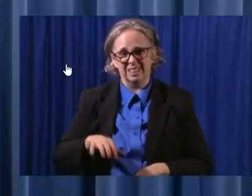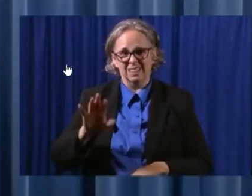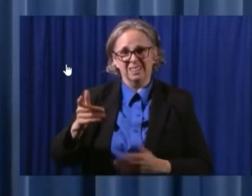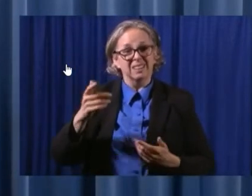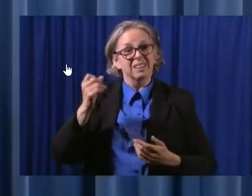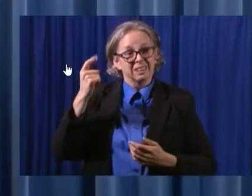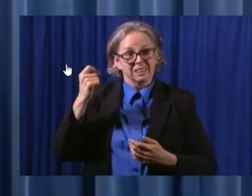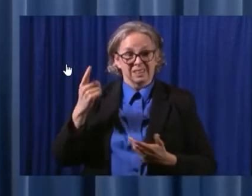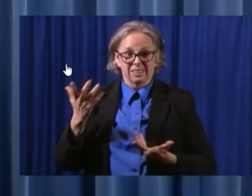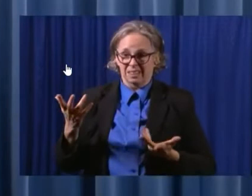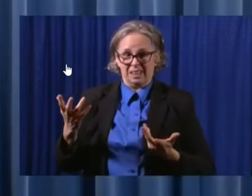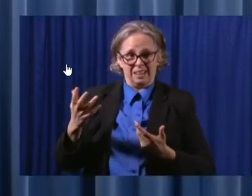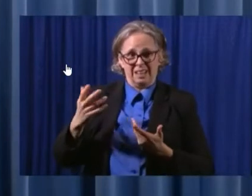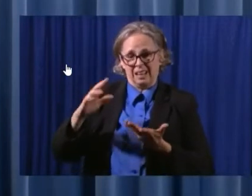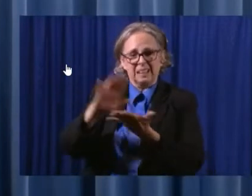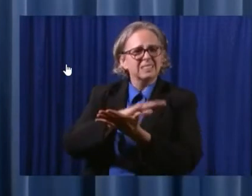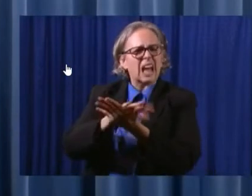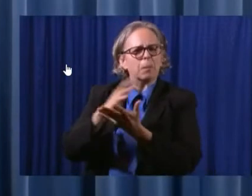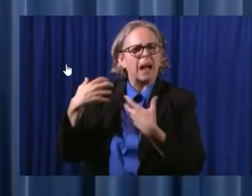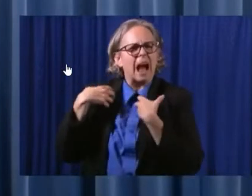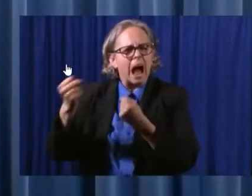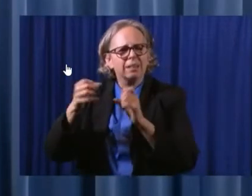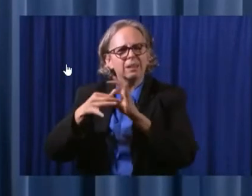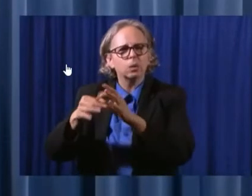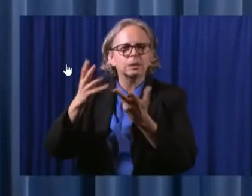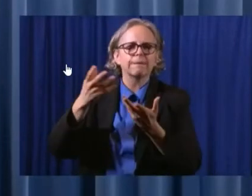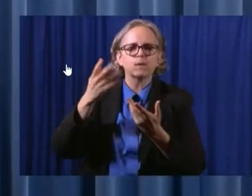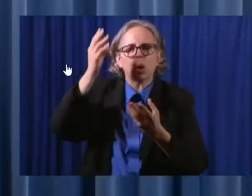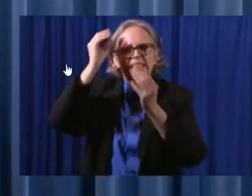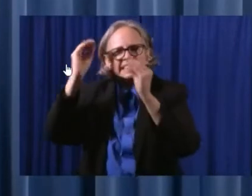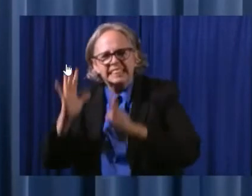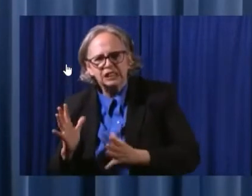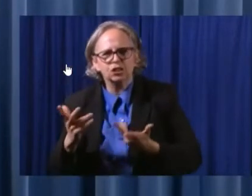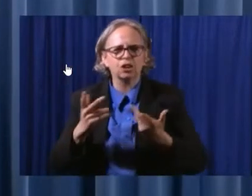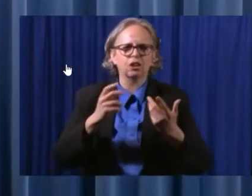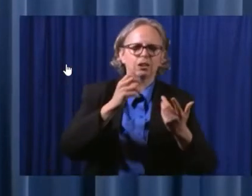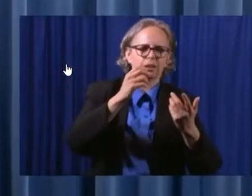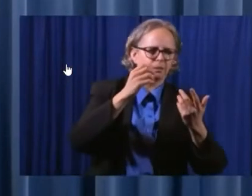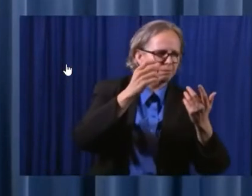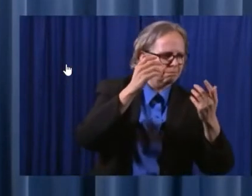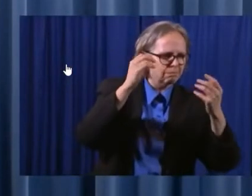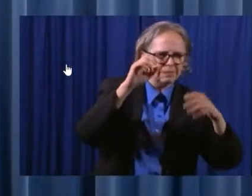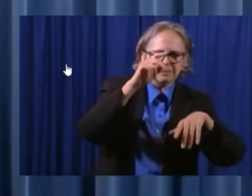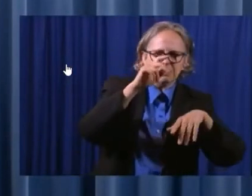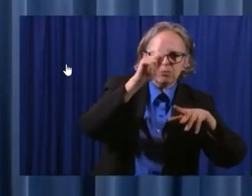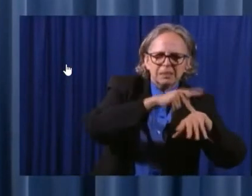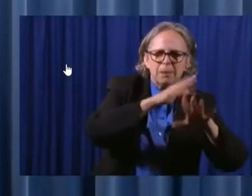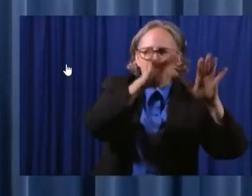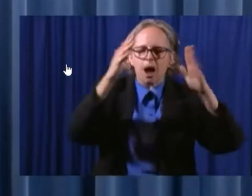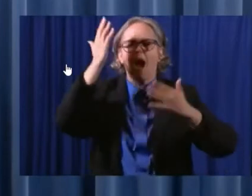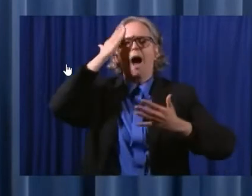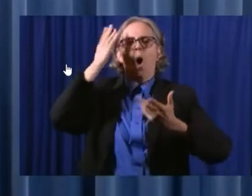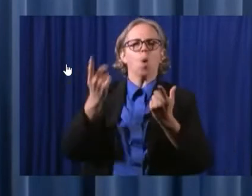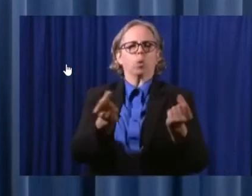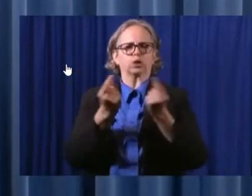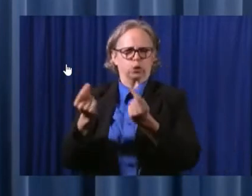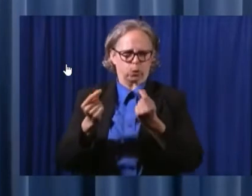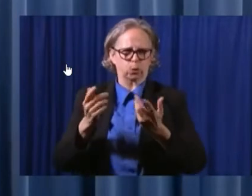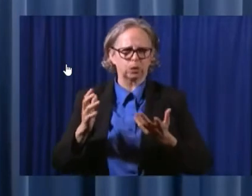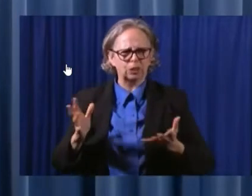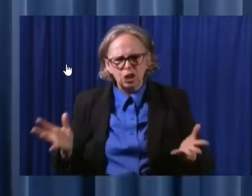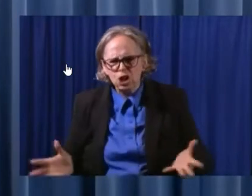to many challenges that they face. The document provides resources, information for community decision makers as they contemplate how to